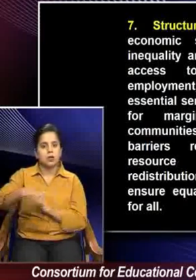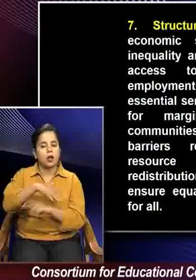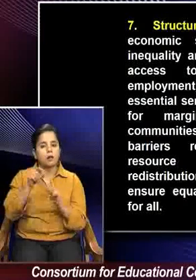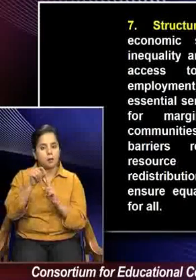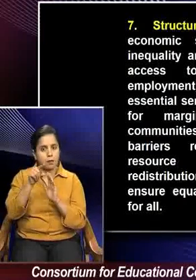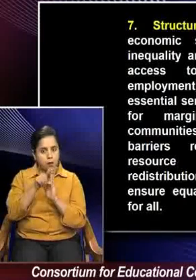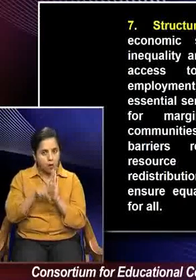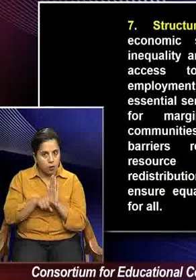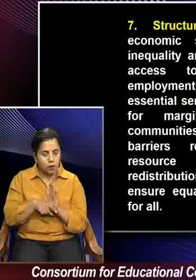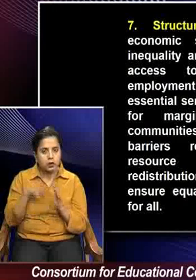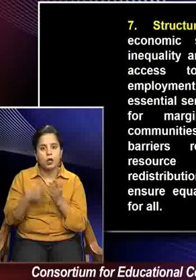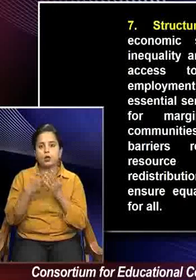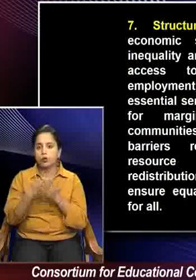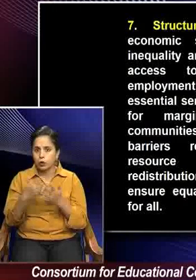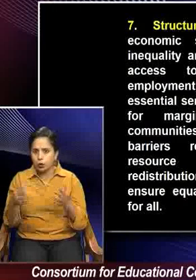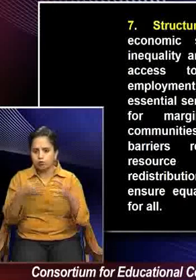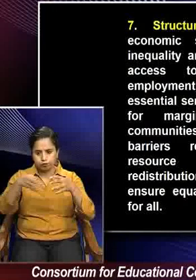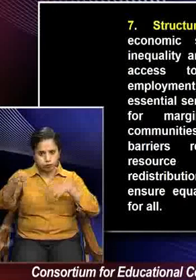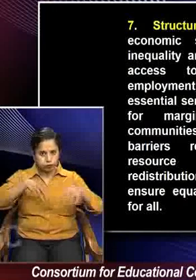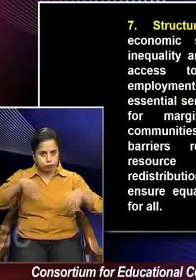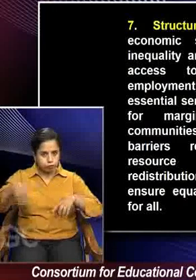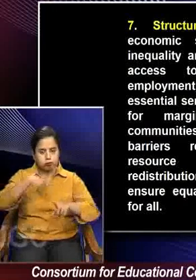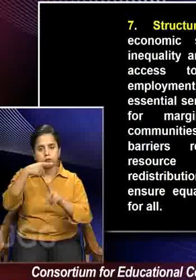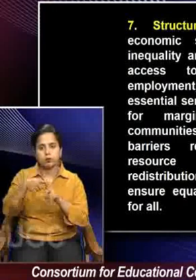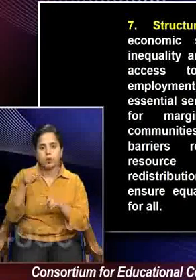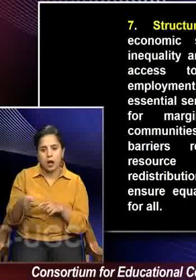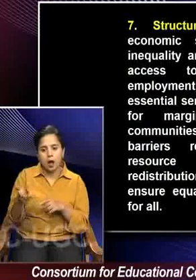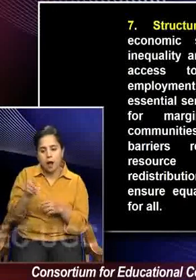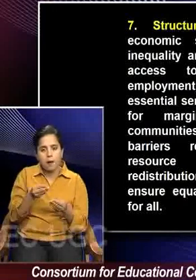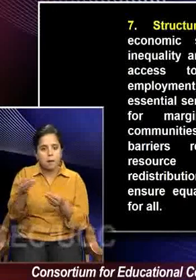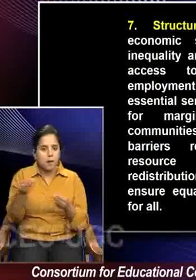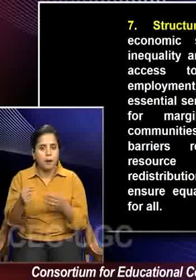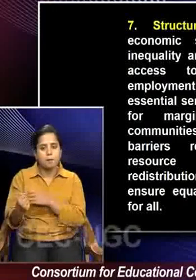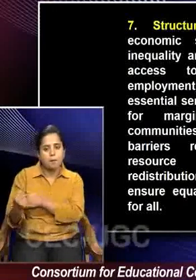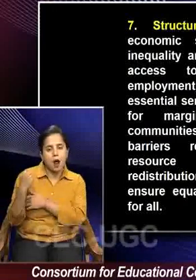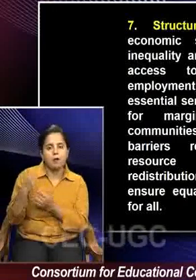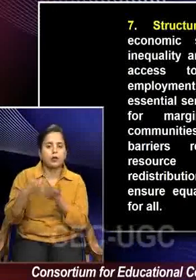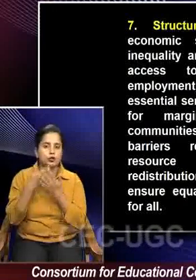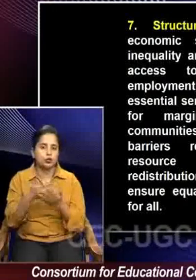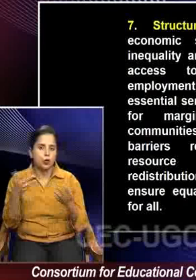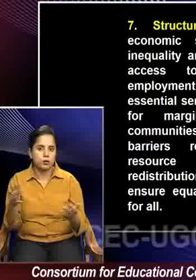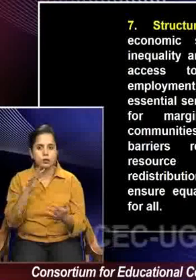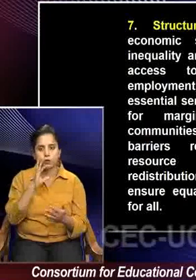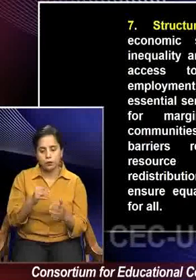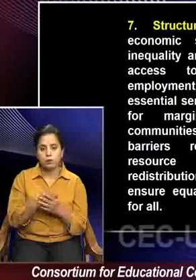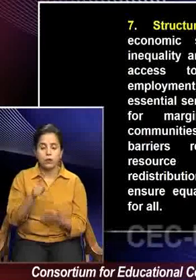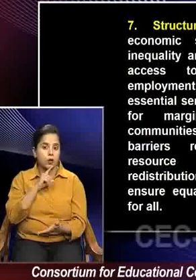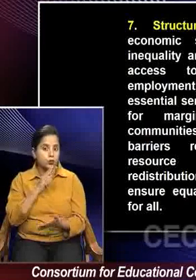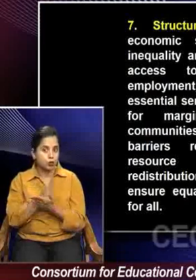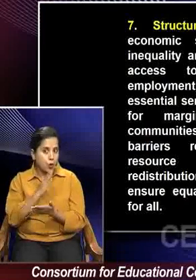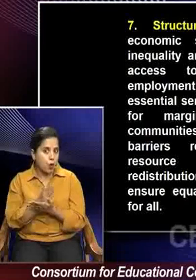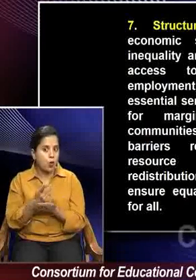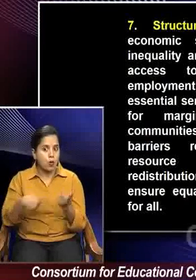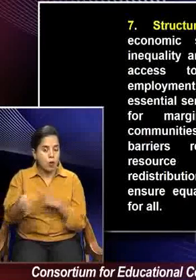policies, resource allocation, and redistribution of power and resources to ensure